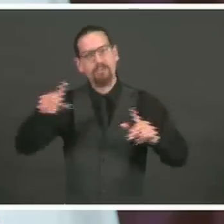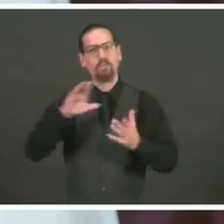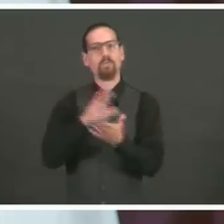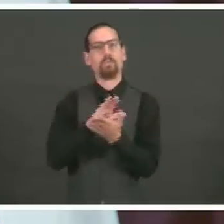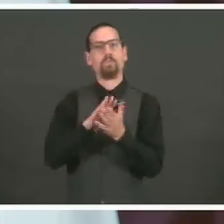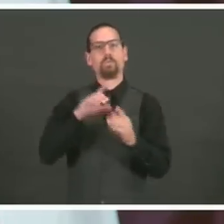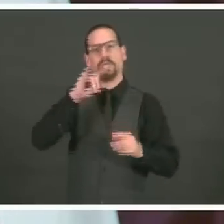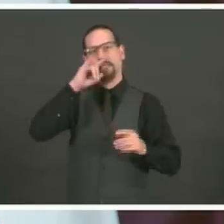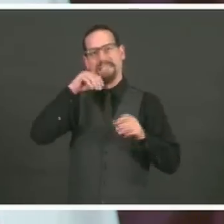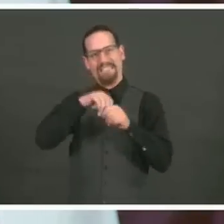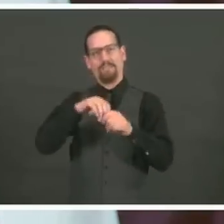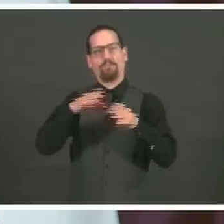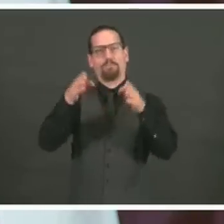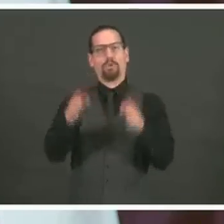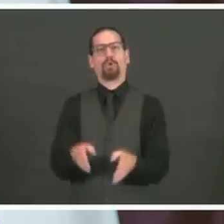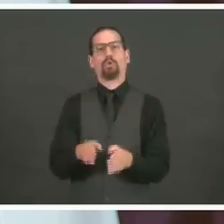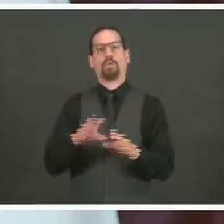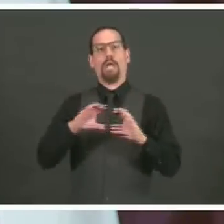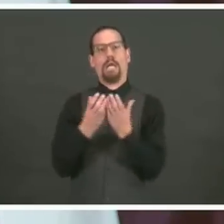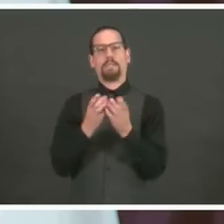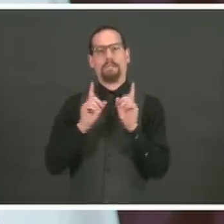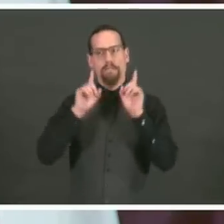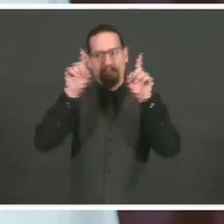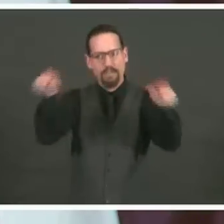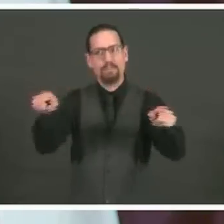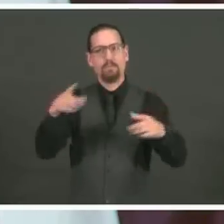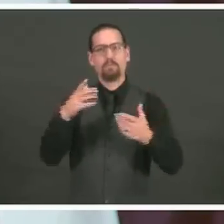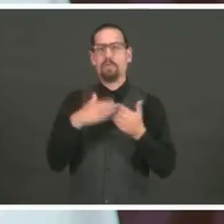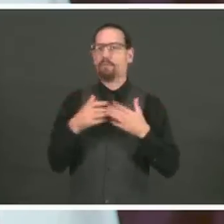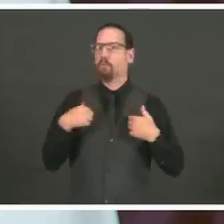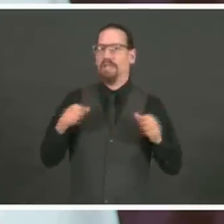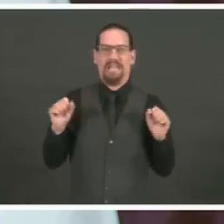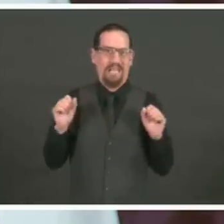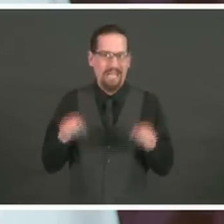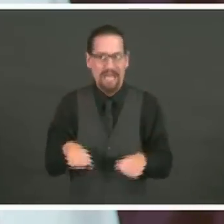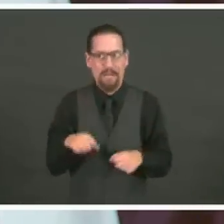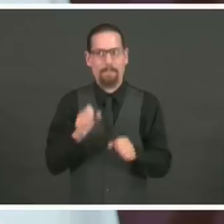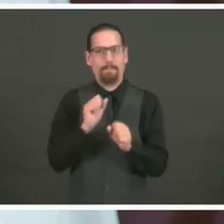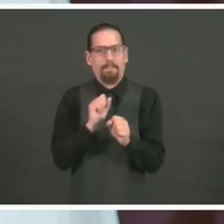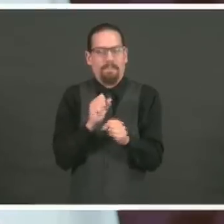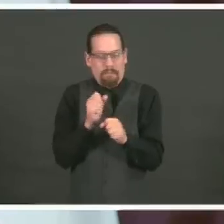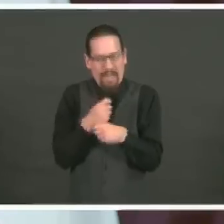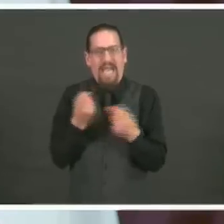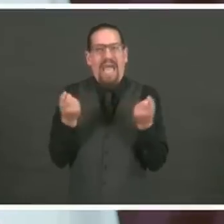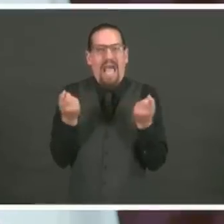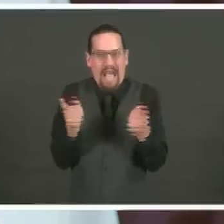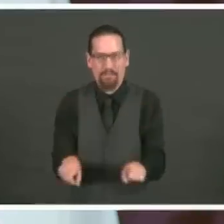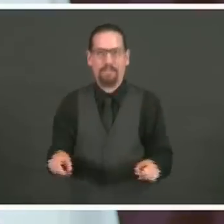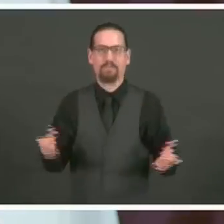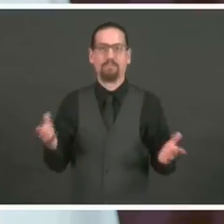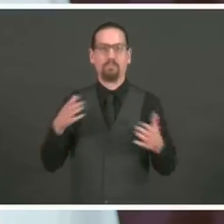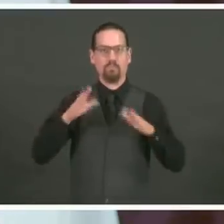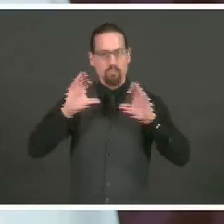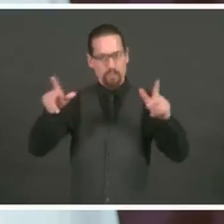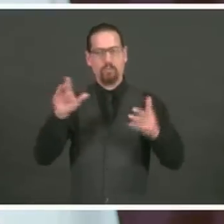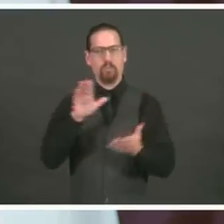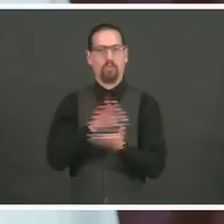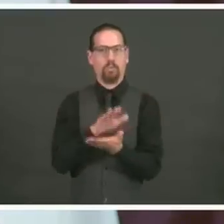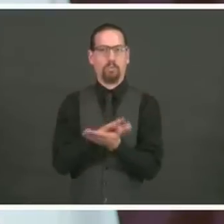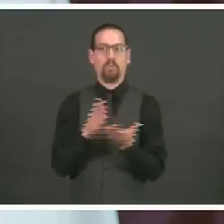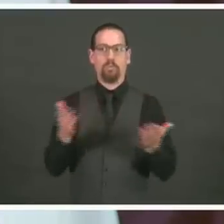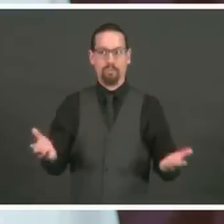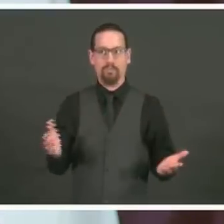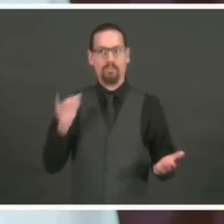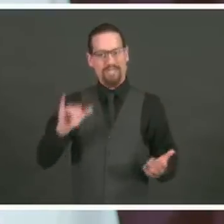as much as possible to get as many kids back in school as possible. That is our